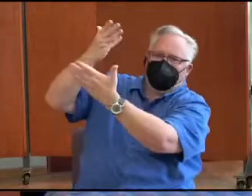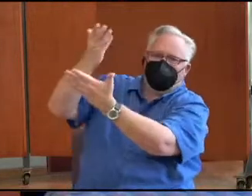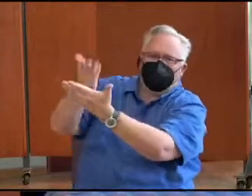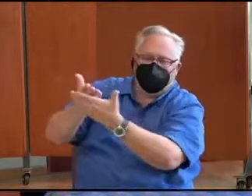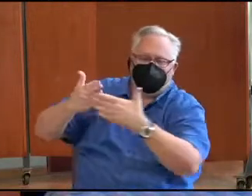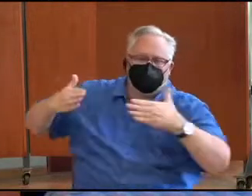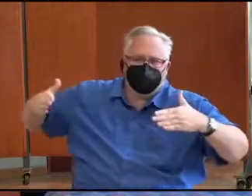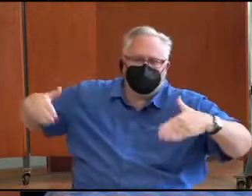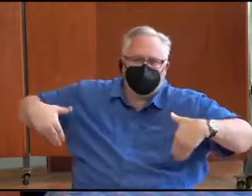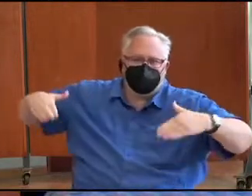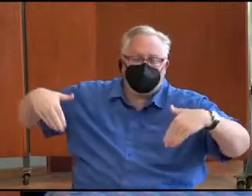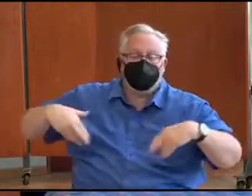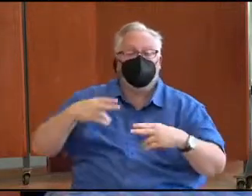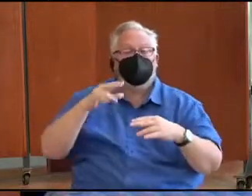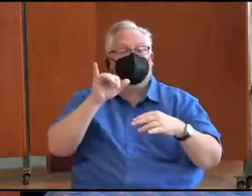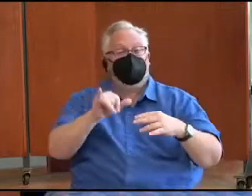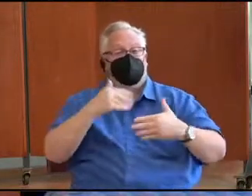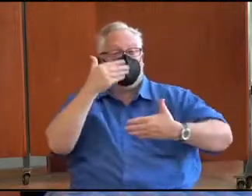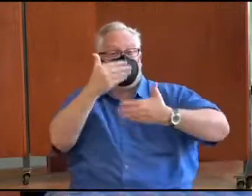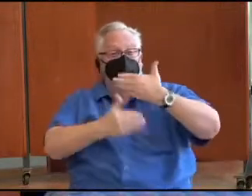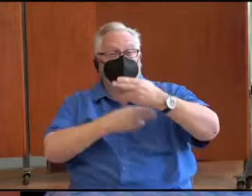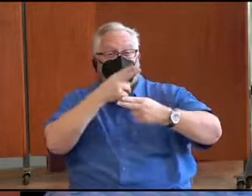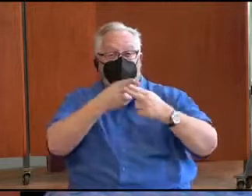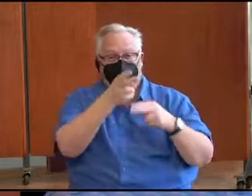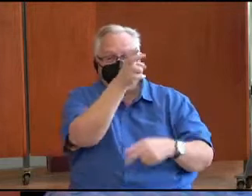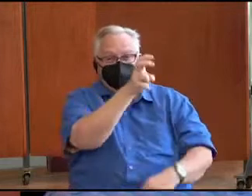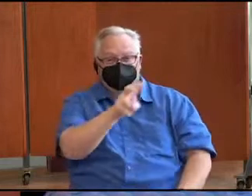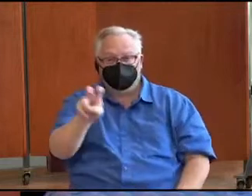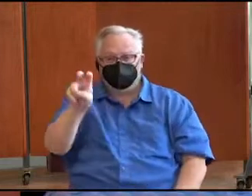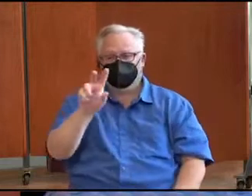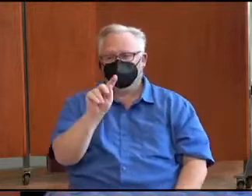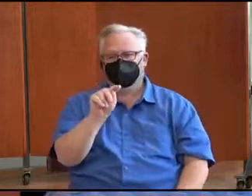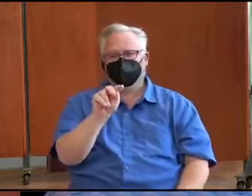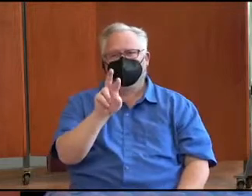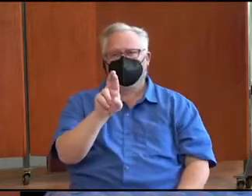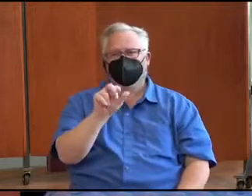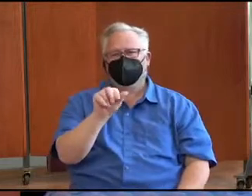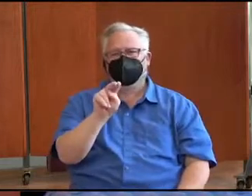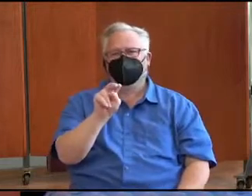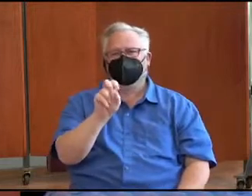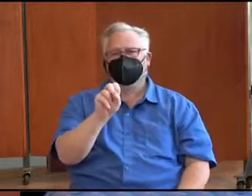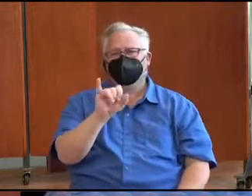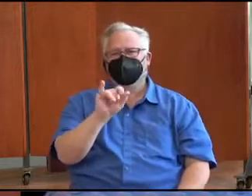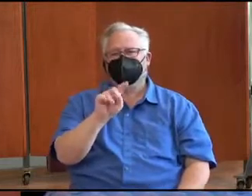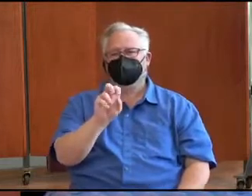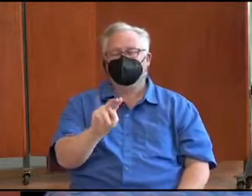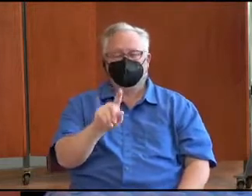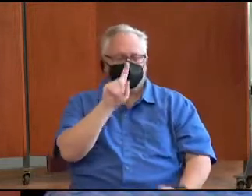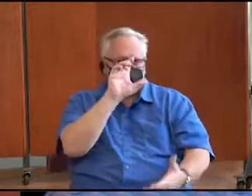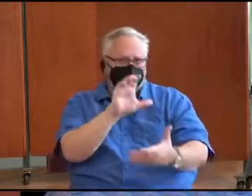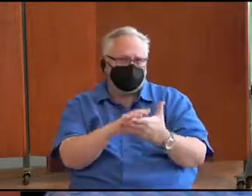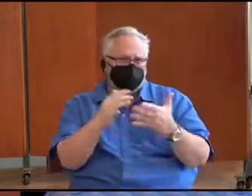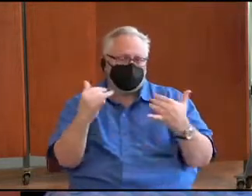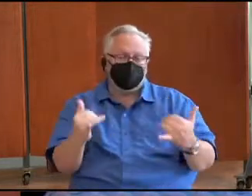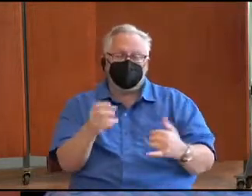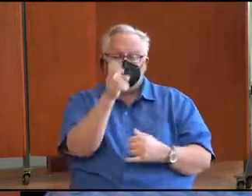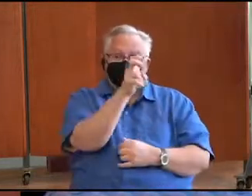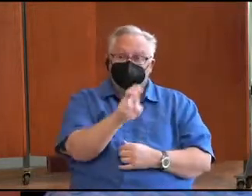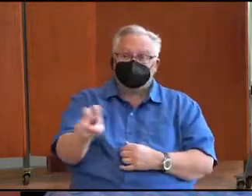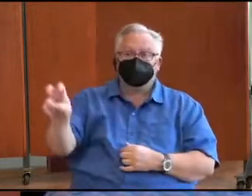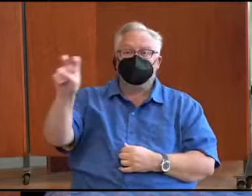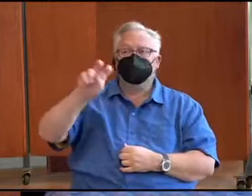It's called transition. And I have come to believe that this transition is the only place where